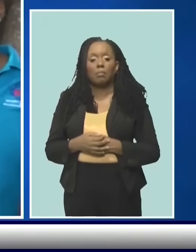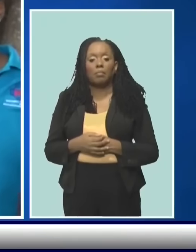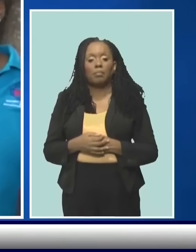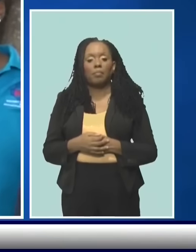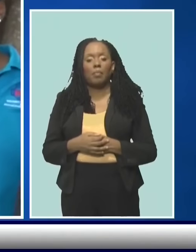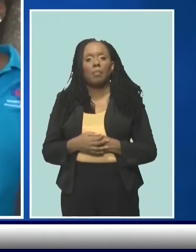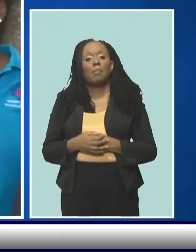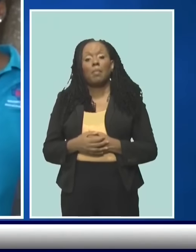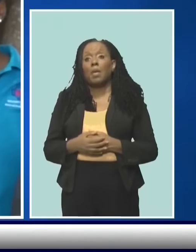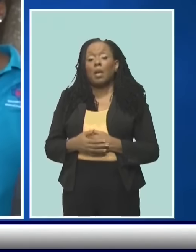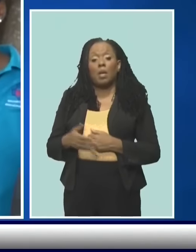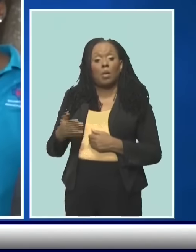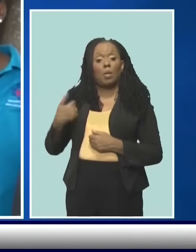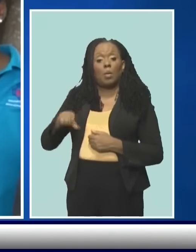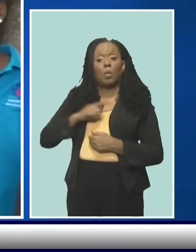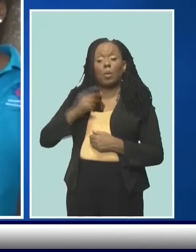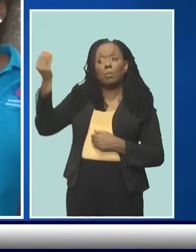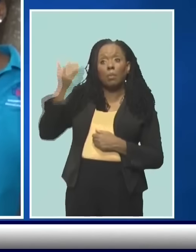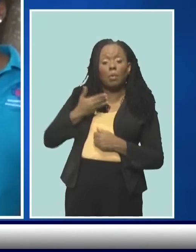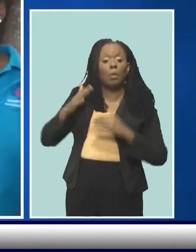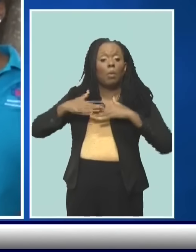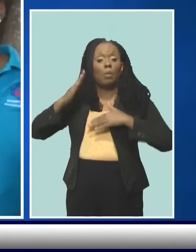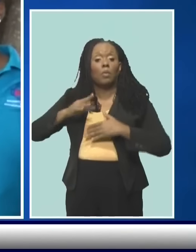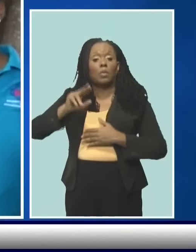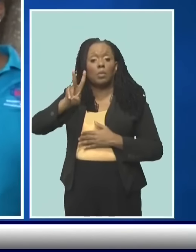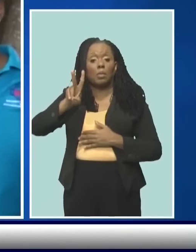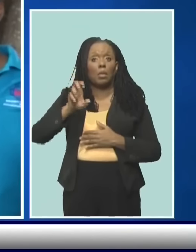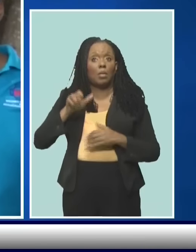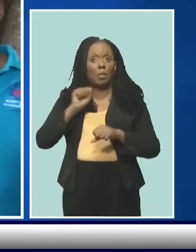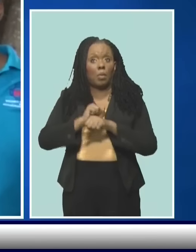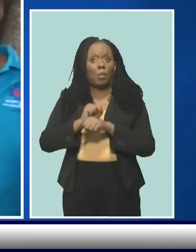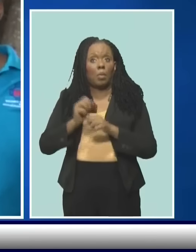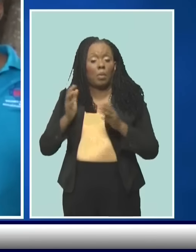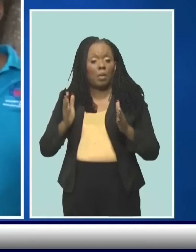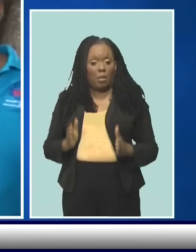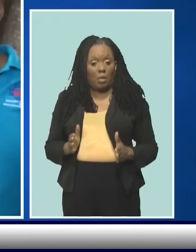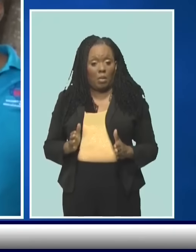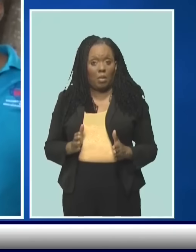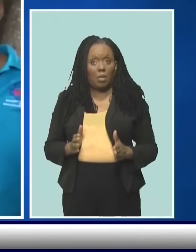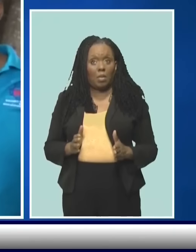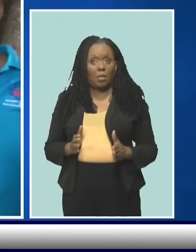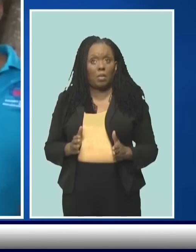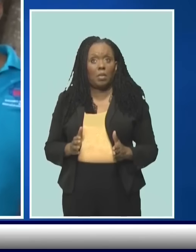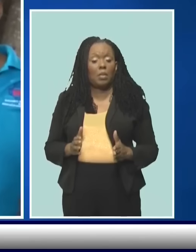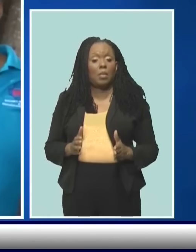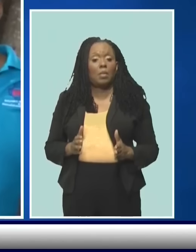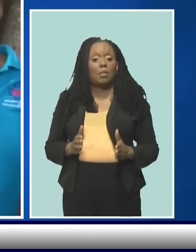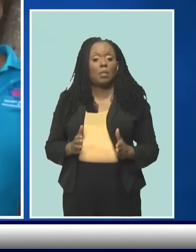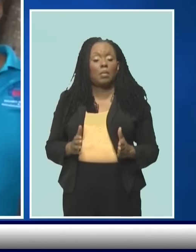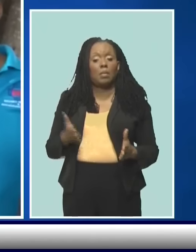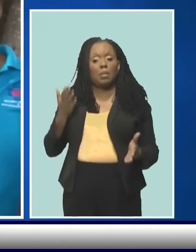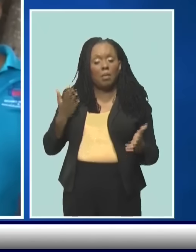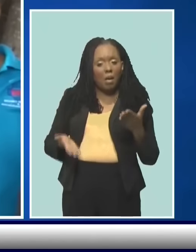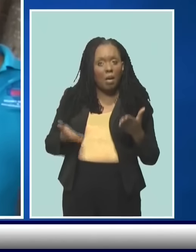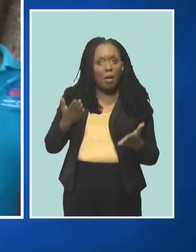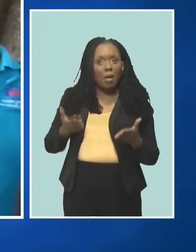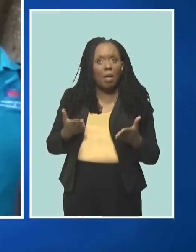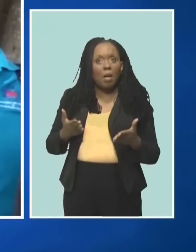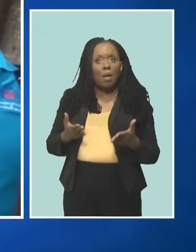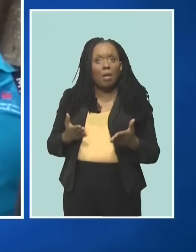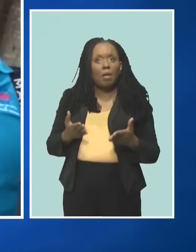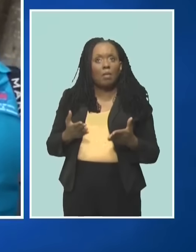over 200 workers in the sector that are facing redundancy from one